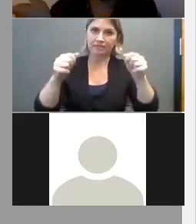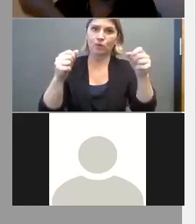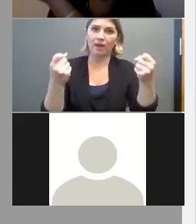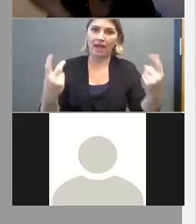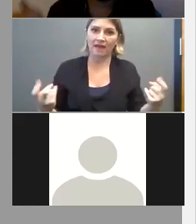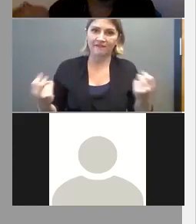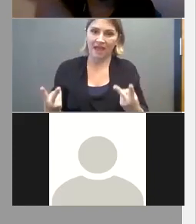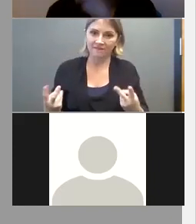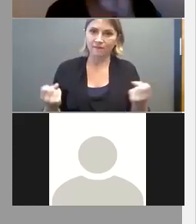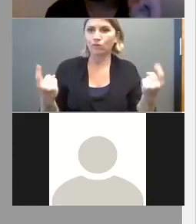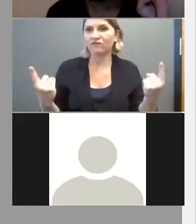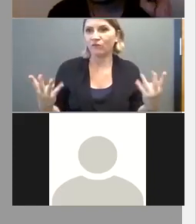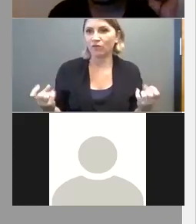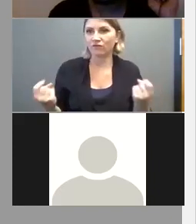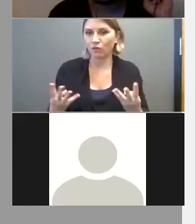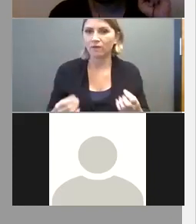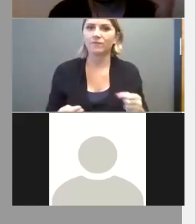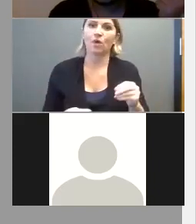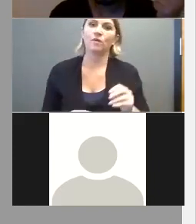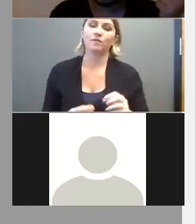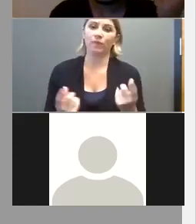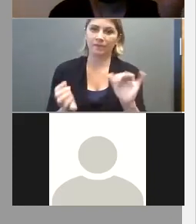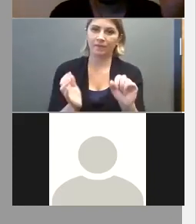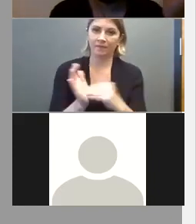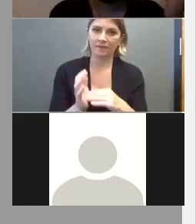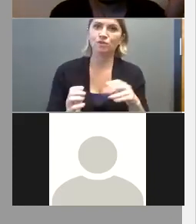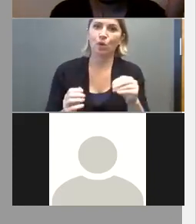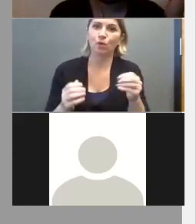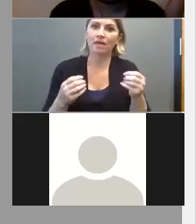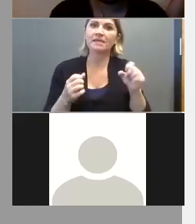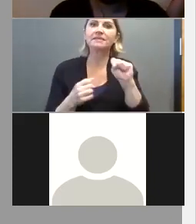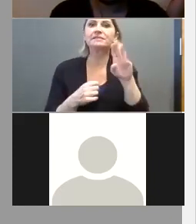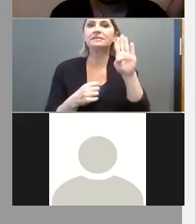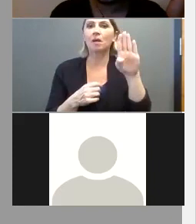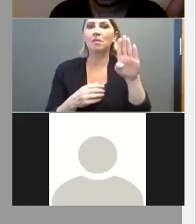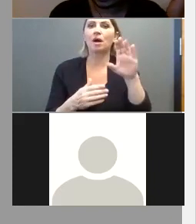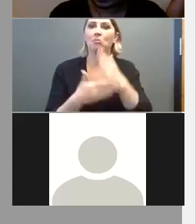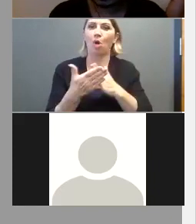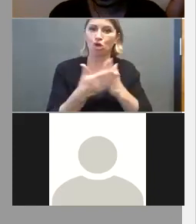by 4, Tn by 4, Tn by 4. So 4 Tn by 4 subparts. We're merging